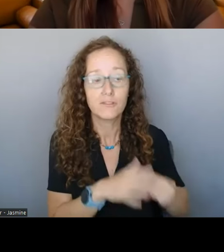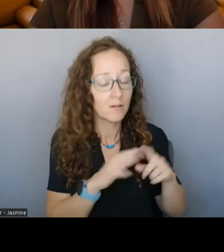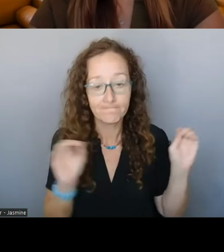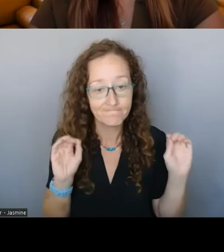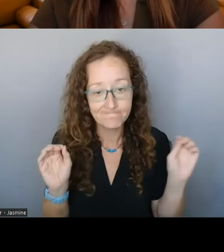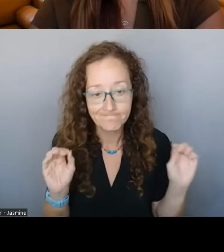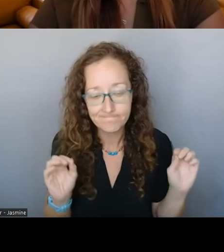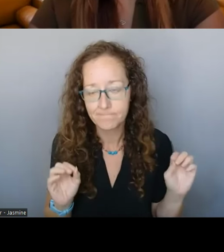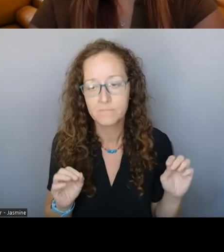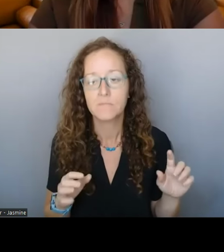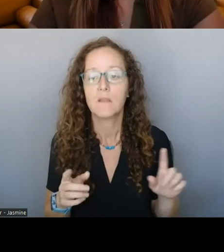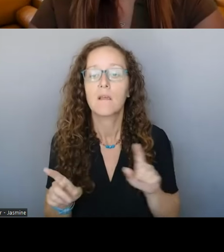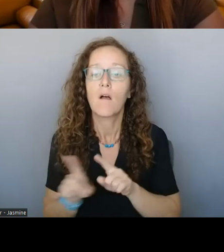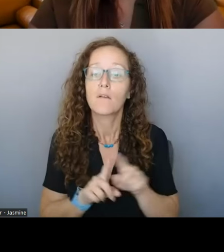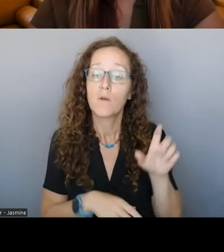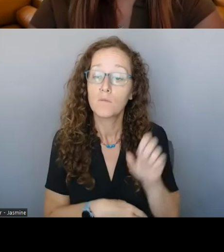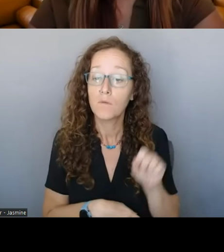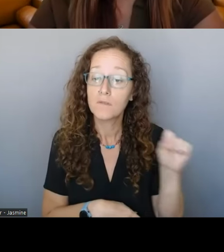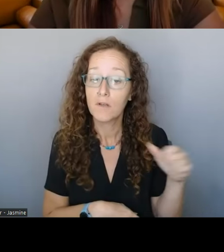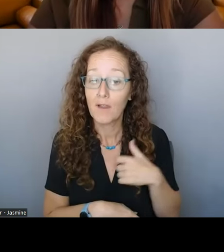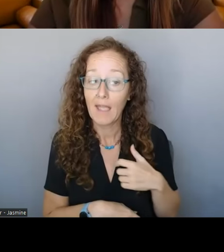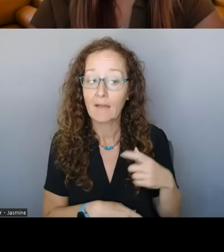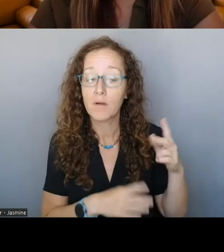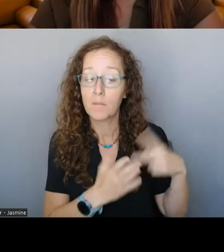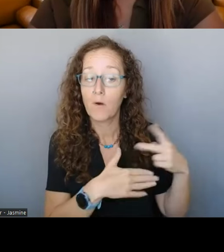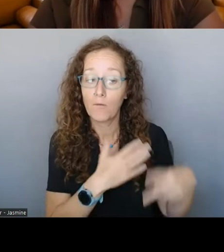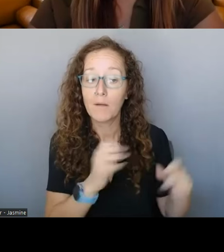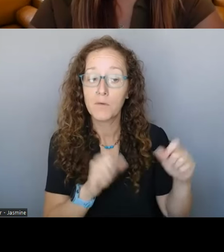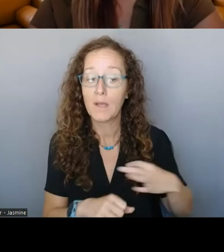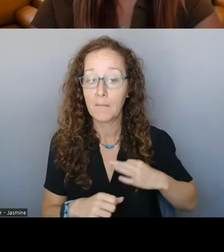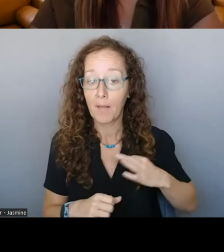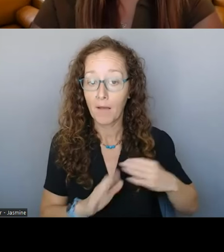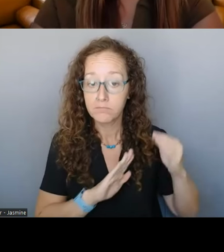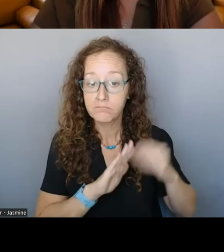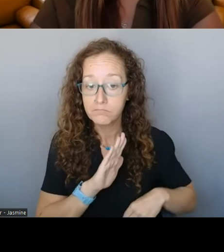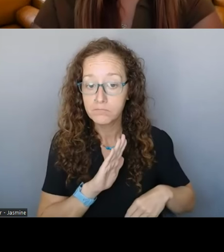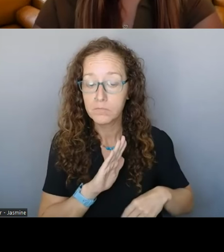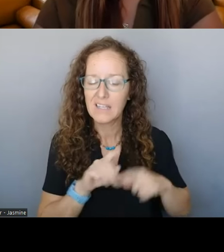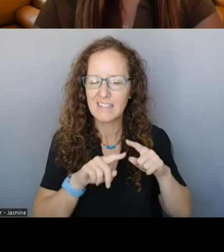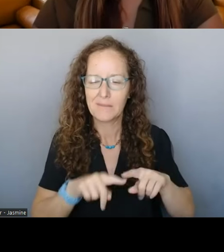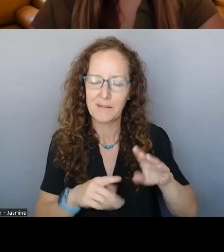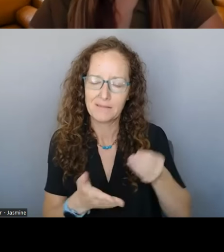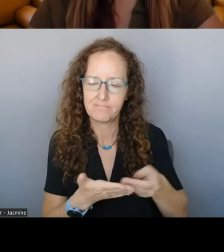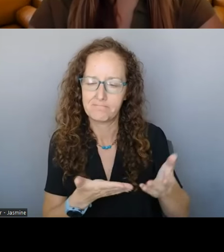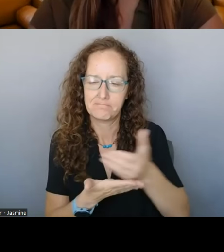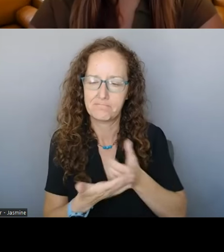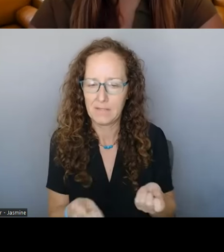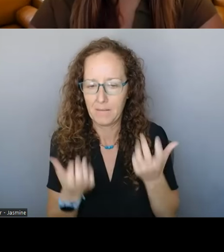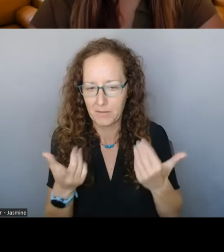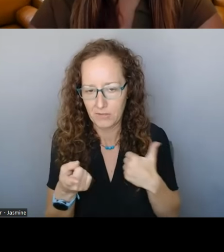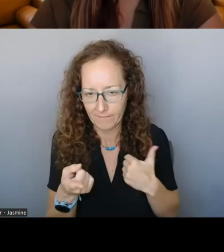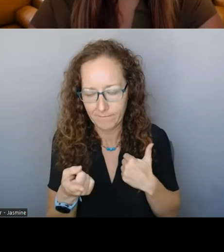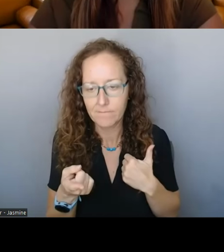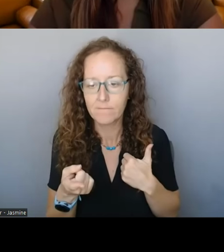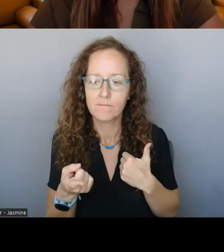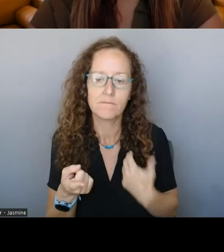Security. This is income-based. So, you may or may not meet those income guidelines,